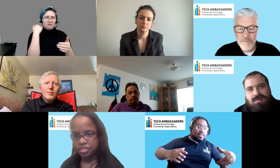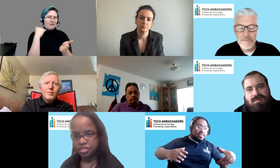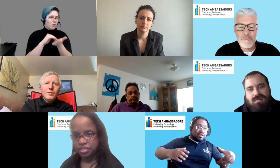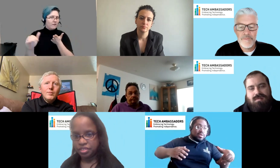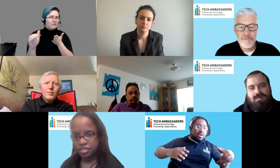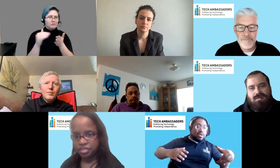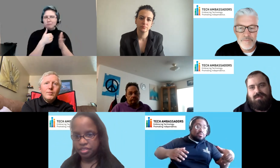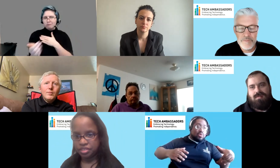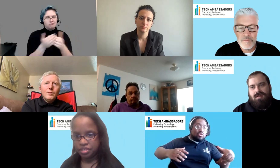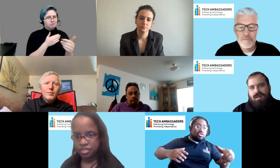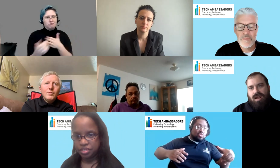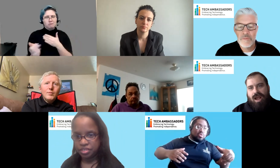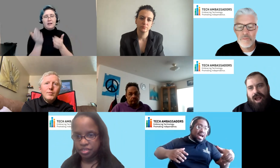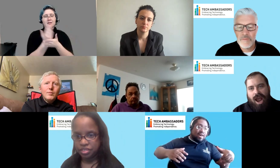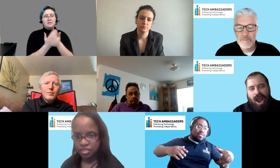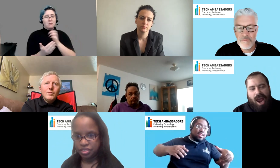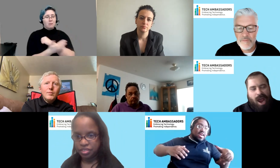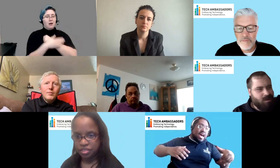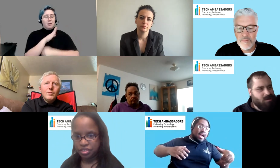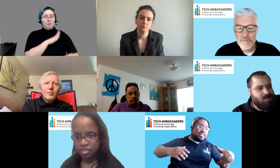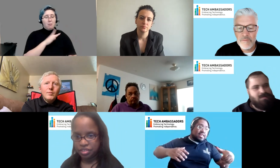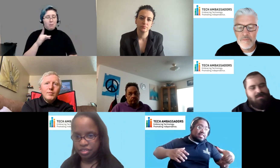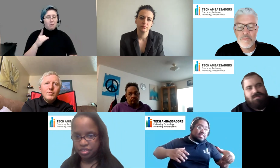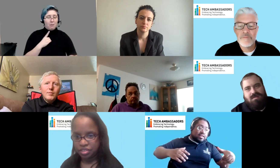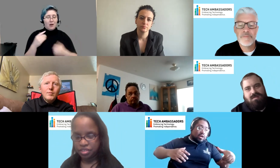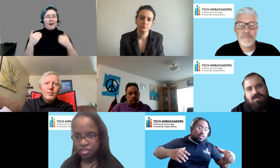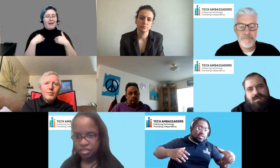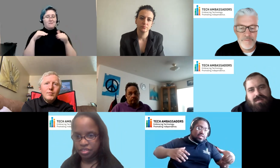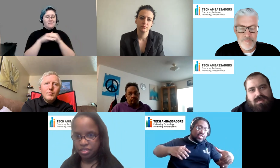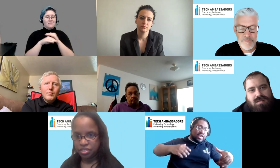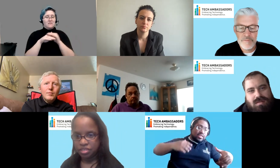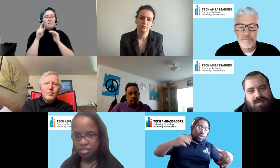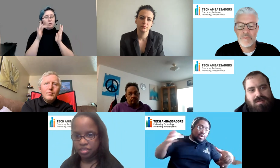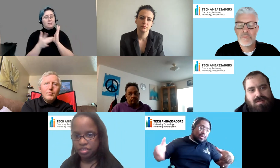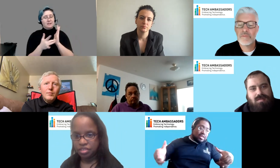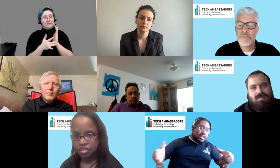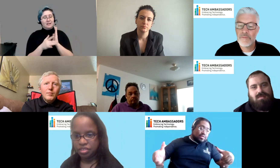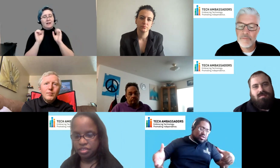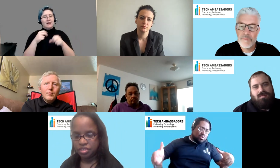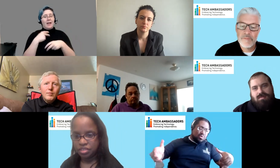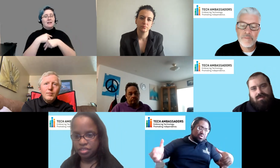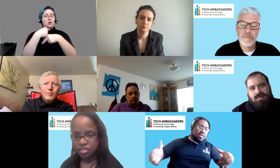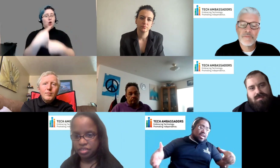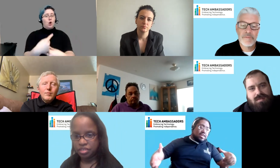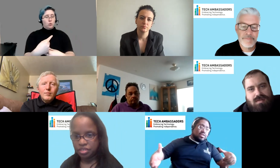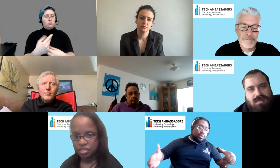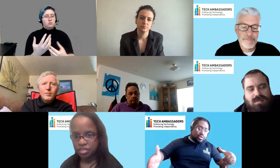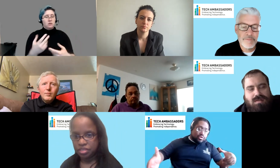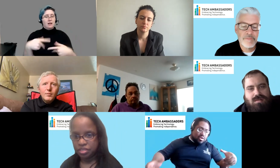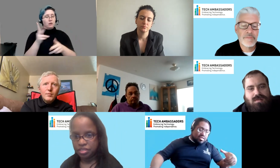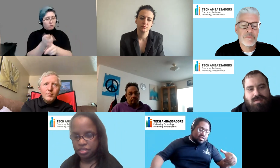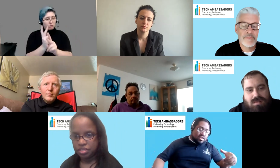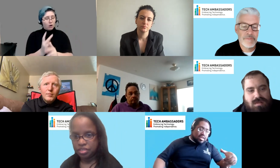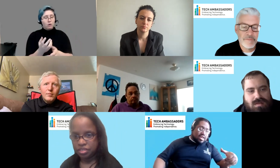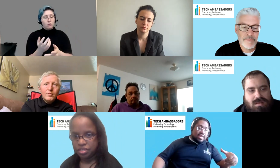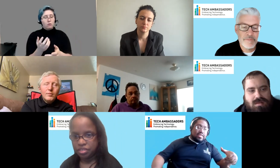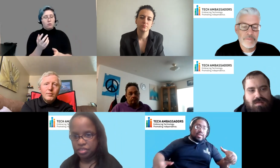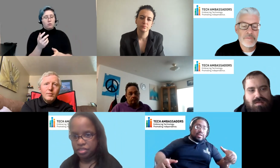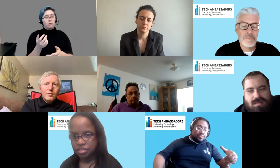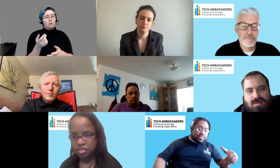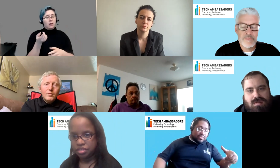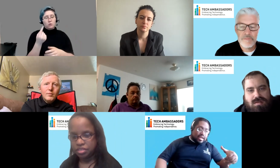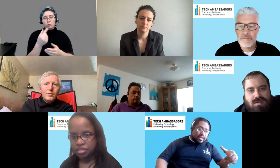because some county boards do have access to technology that they can load out to individuals as one source.